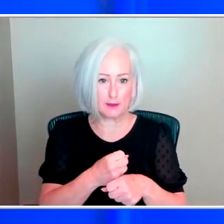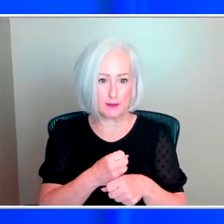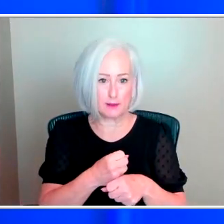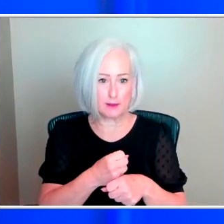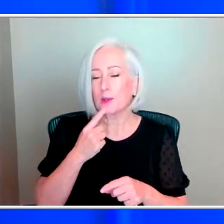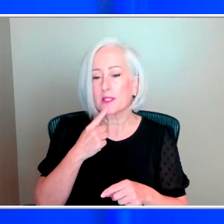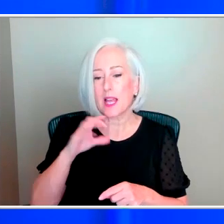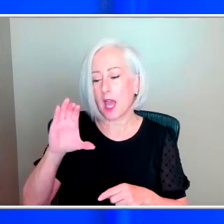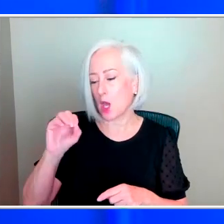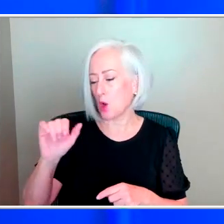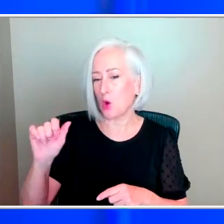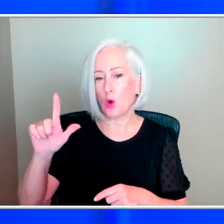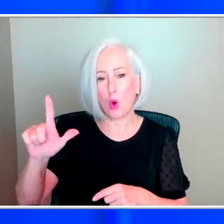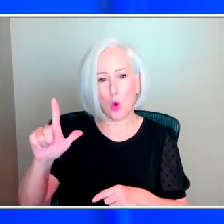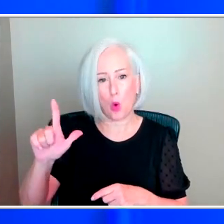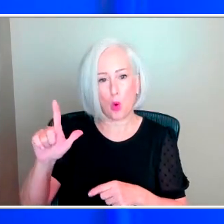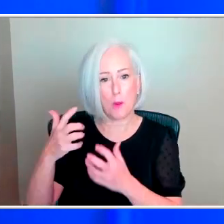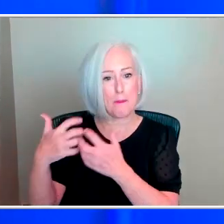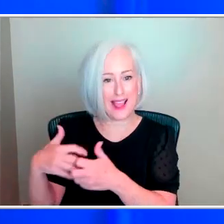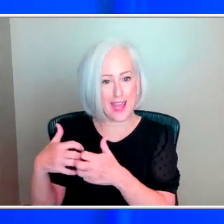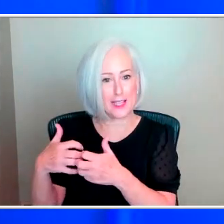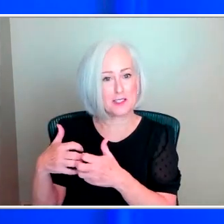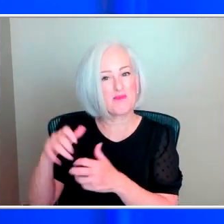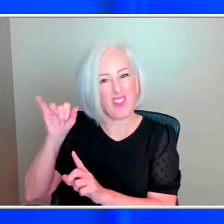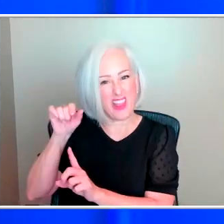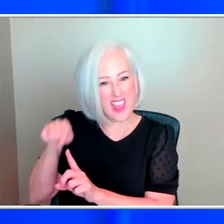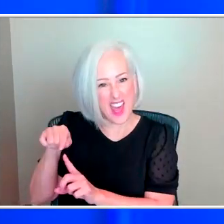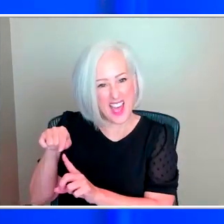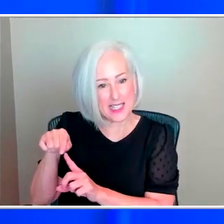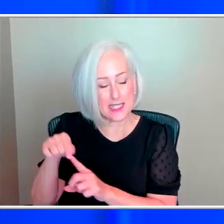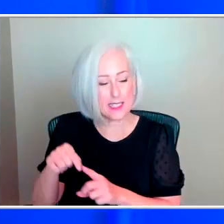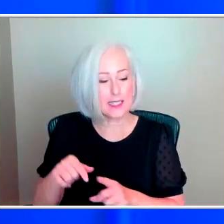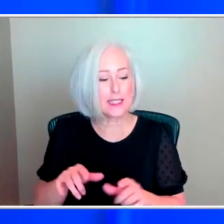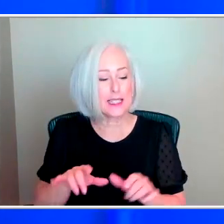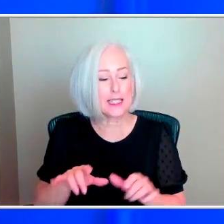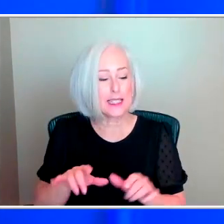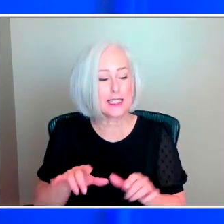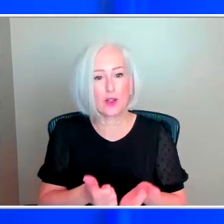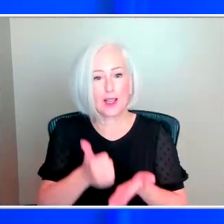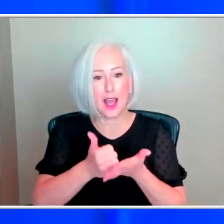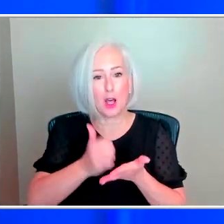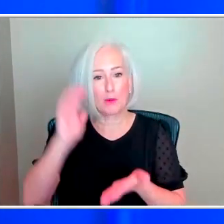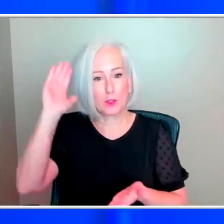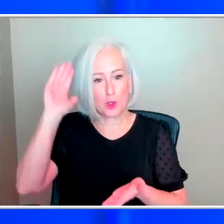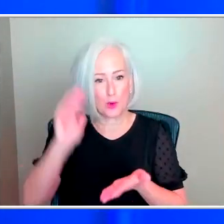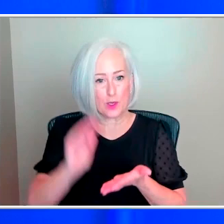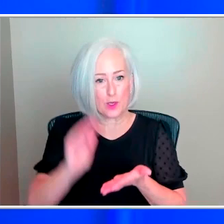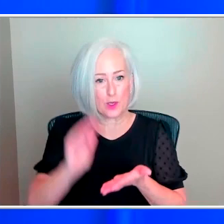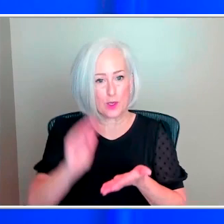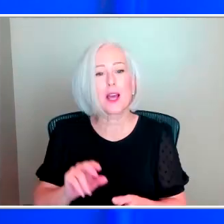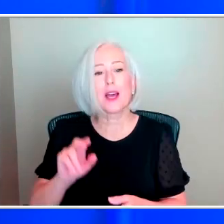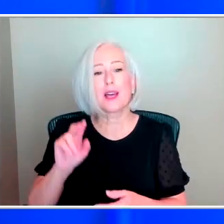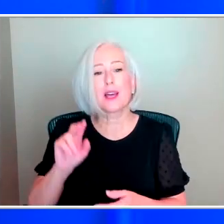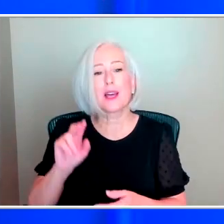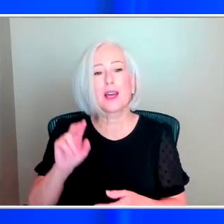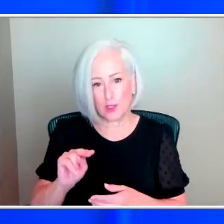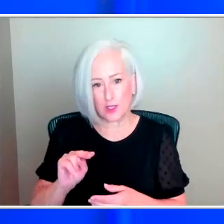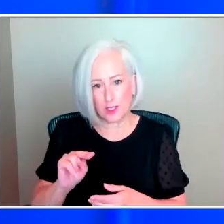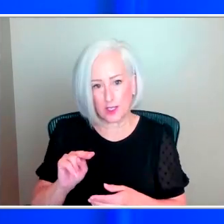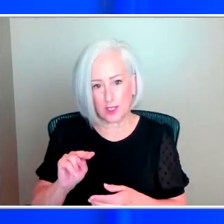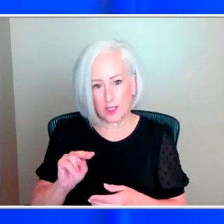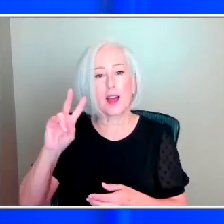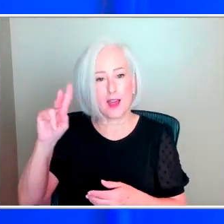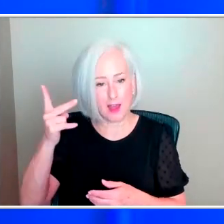plants. And that, of course, engineering's helped to reduce the amount of nitrogen dioxides that have been